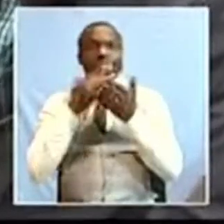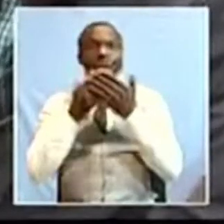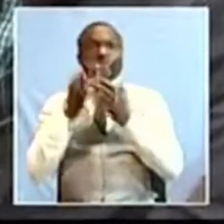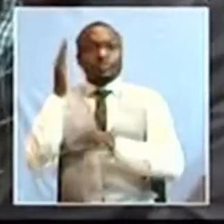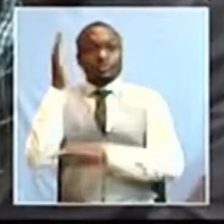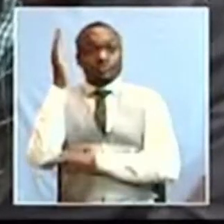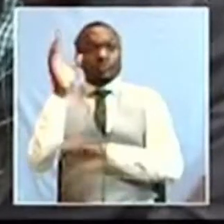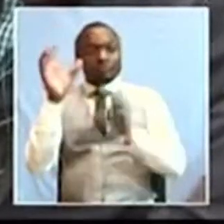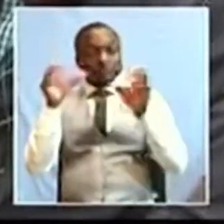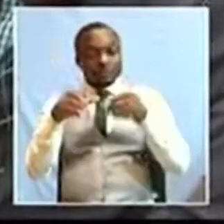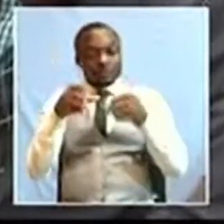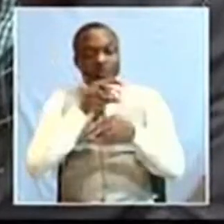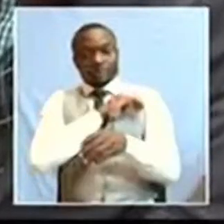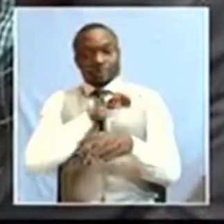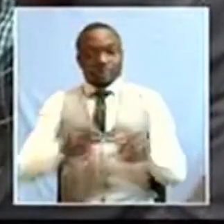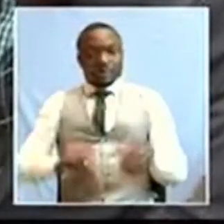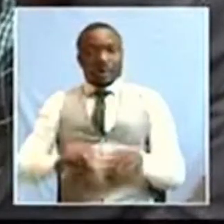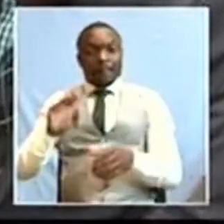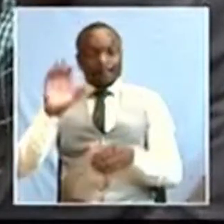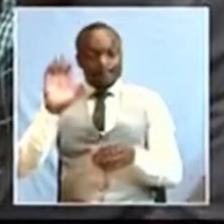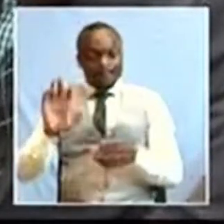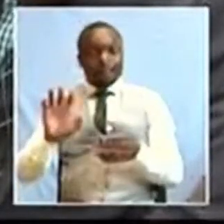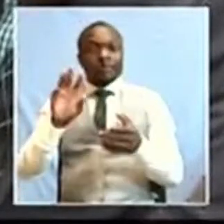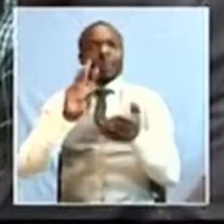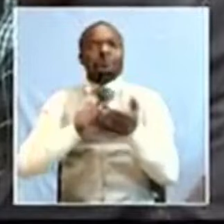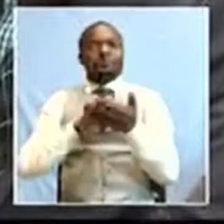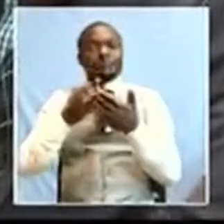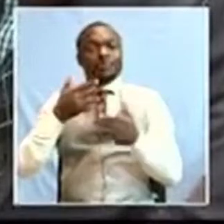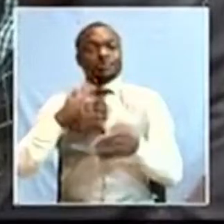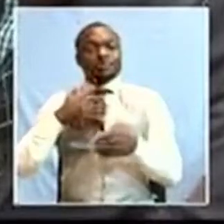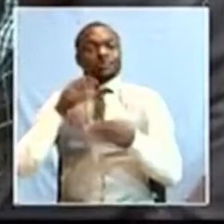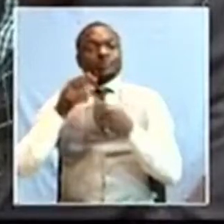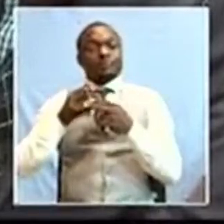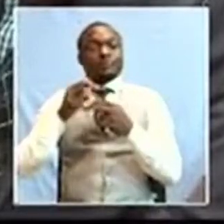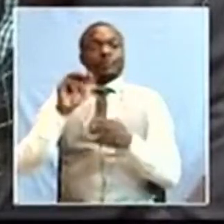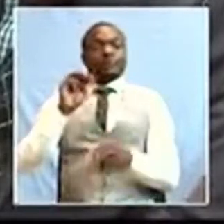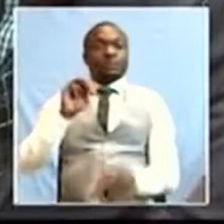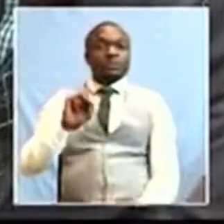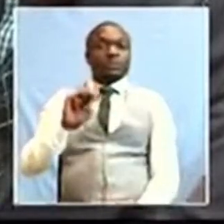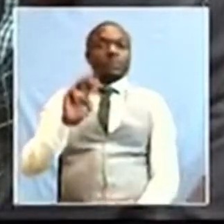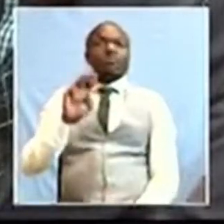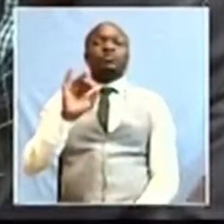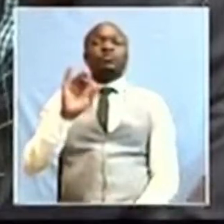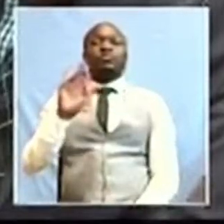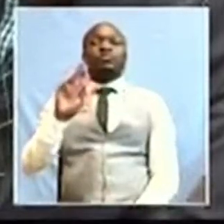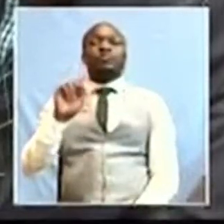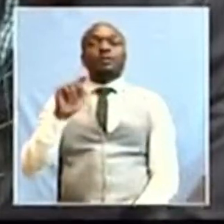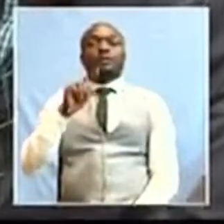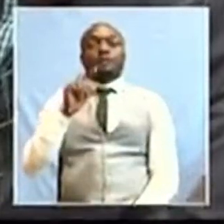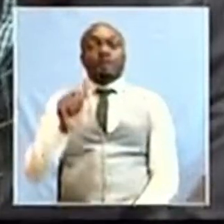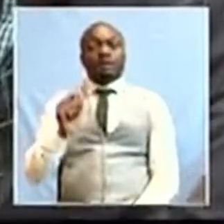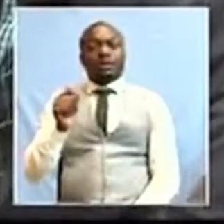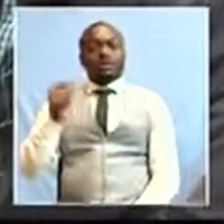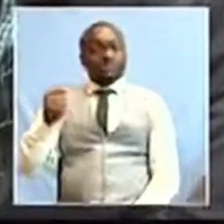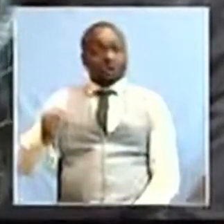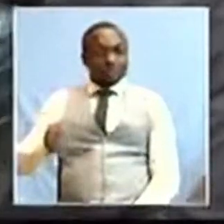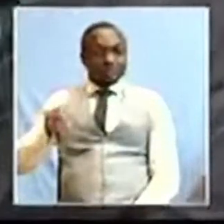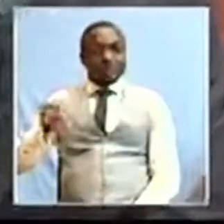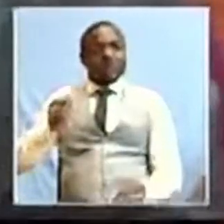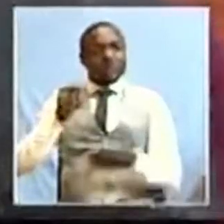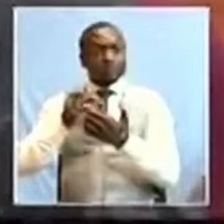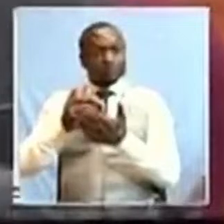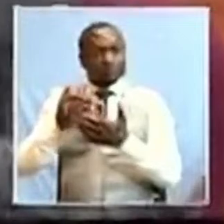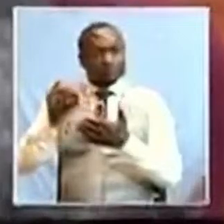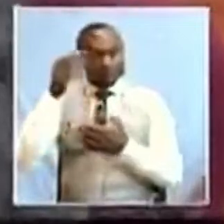afternoon, committee members and our permanent witnesses. My name is Amwinga Akufuna, Chief Procurement Officer. Thank you so